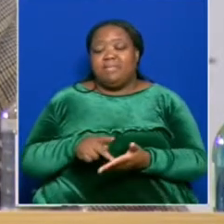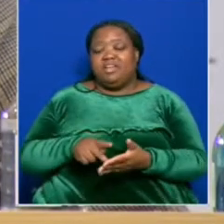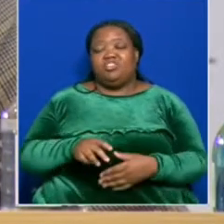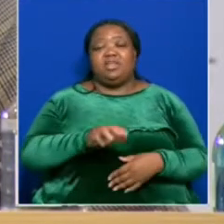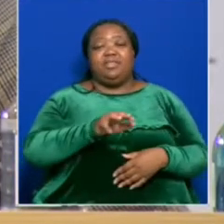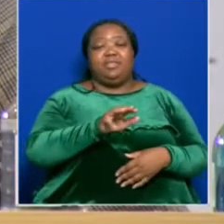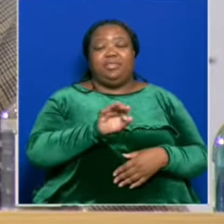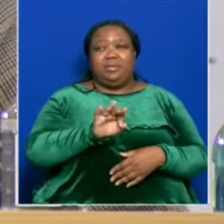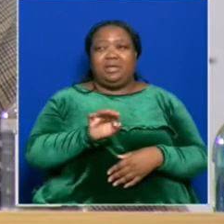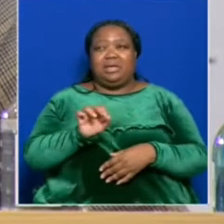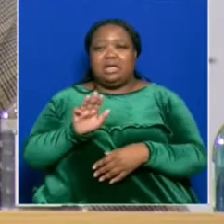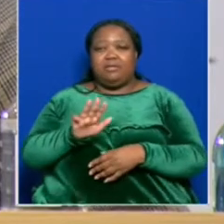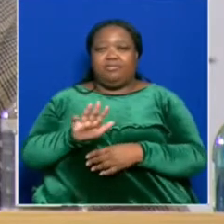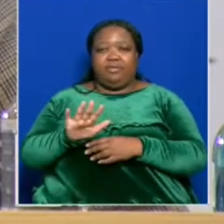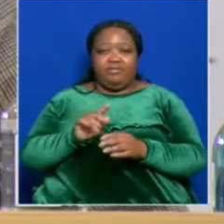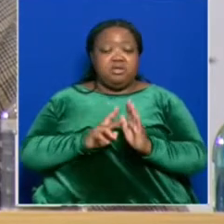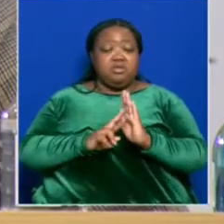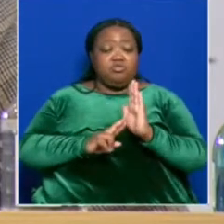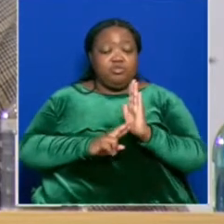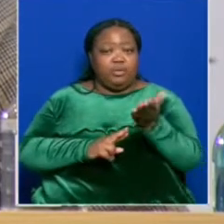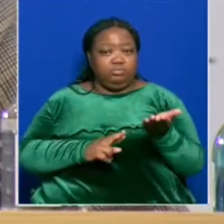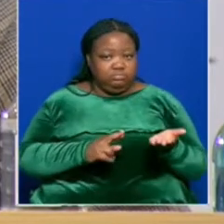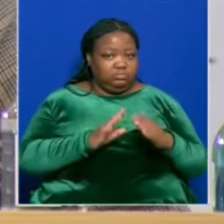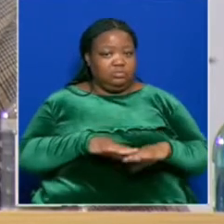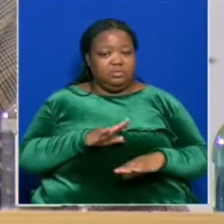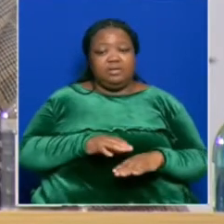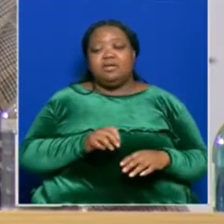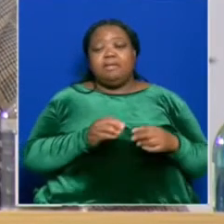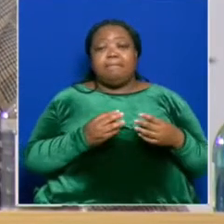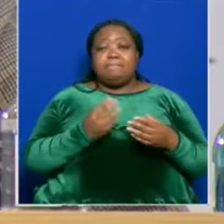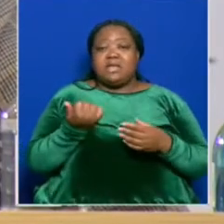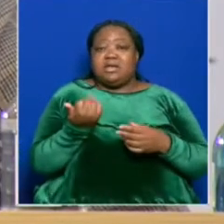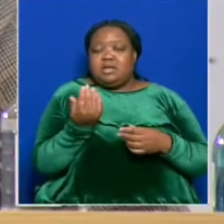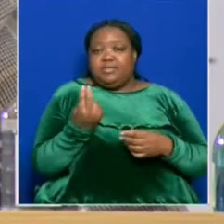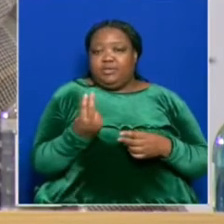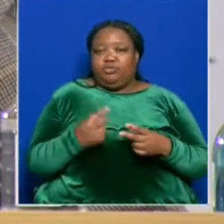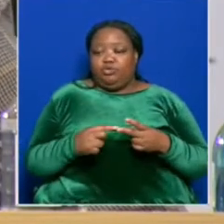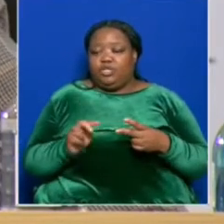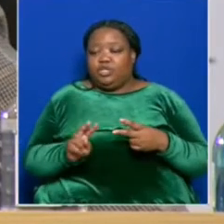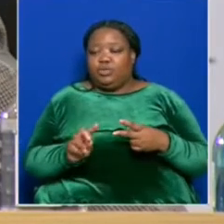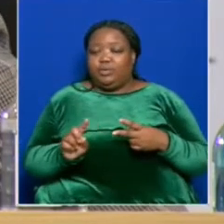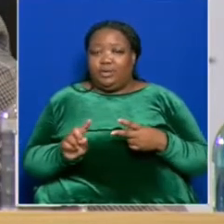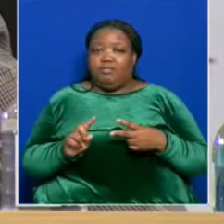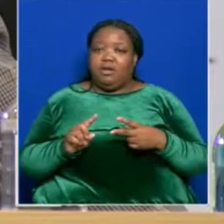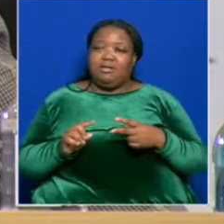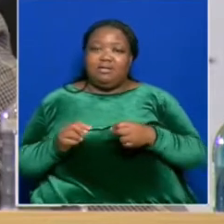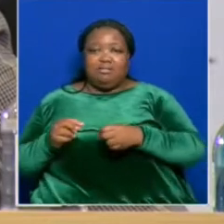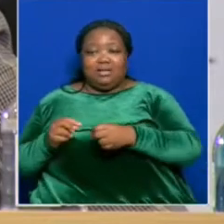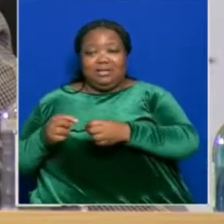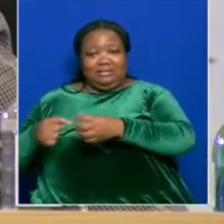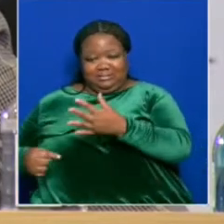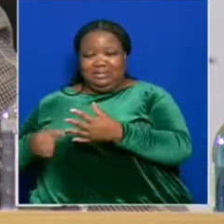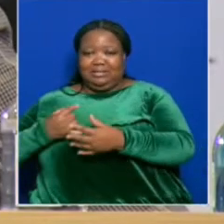us further report that bidder number 2 and 21 are non-compliant at this stage. However, the following we are happy with. On page 395,